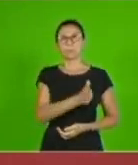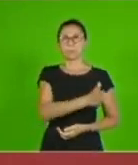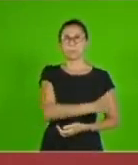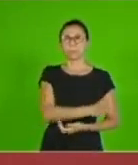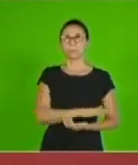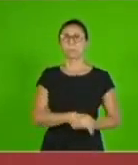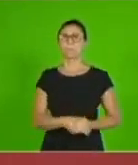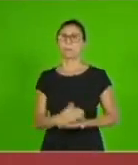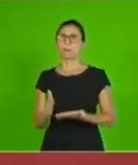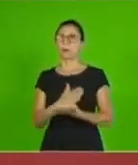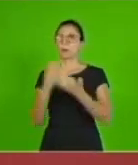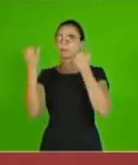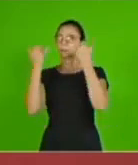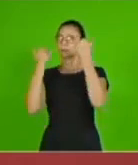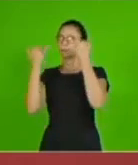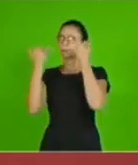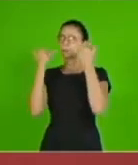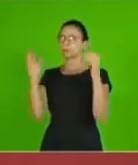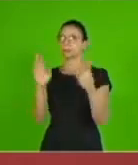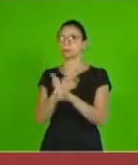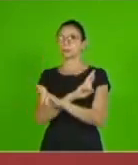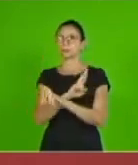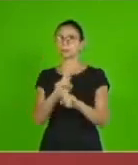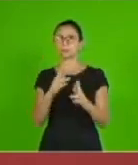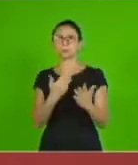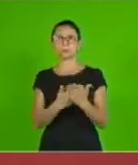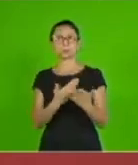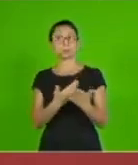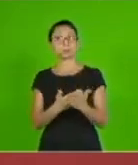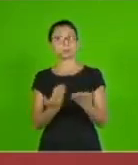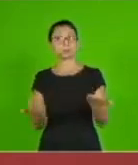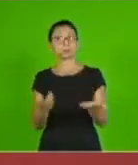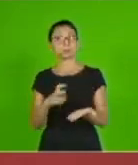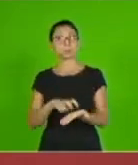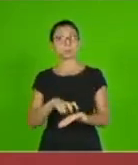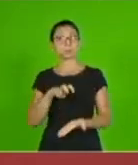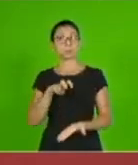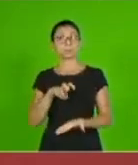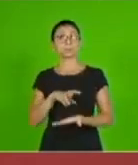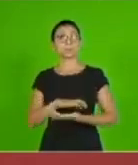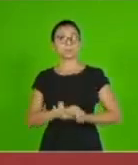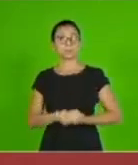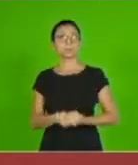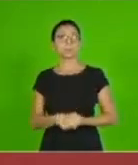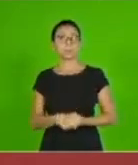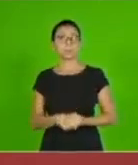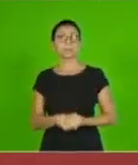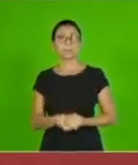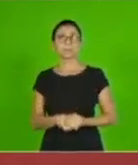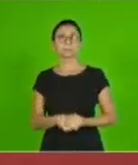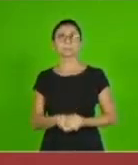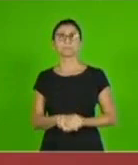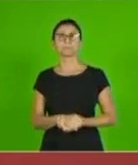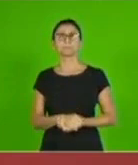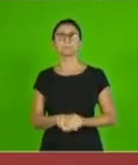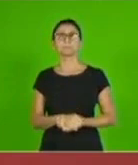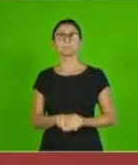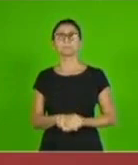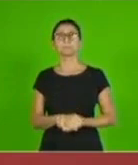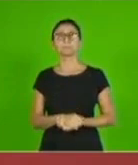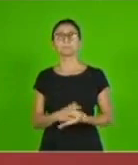Now we are going to transmit to the brethren information having to do with our Sunday school of this